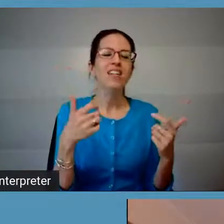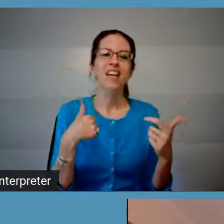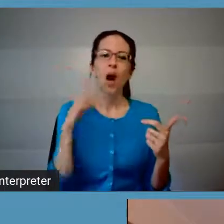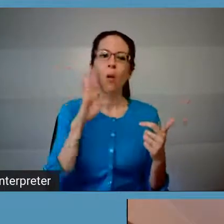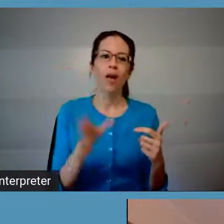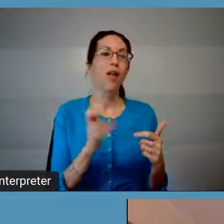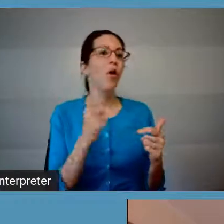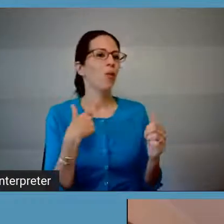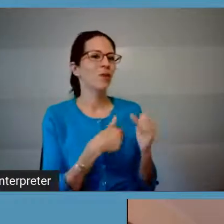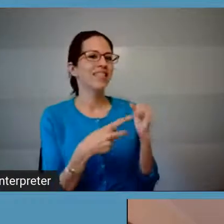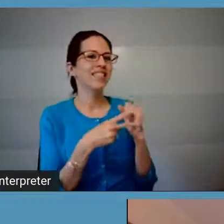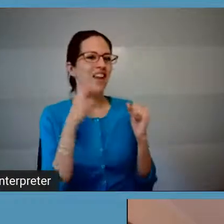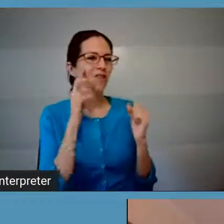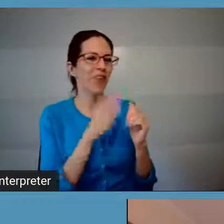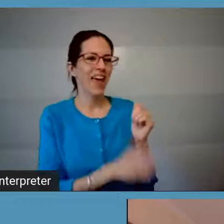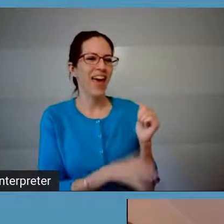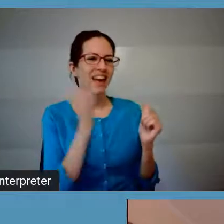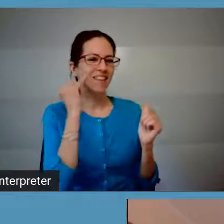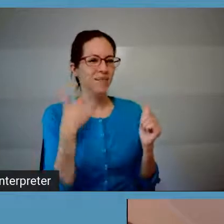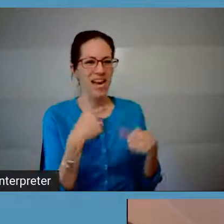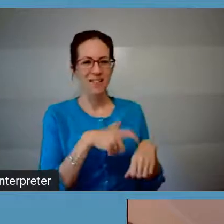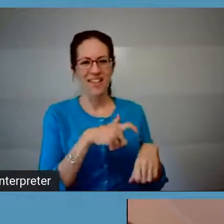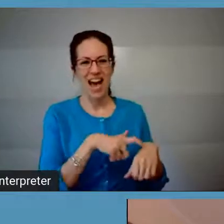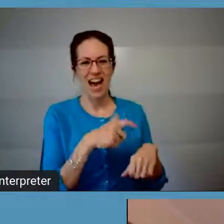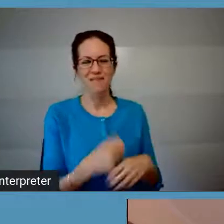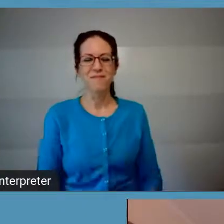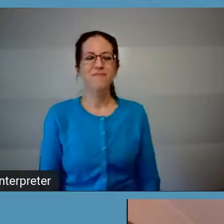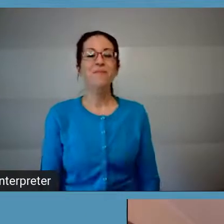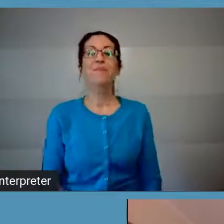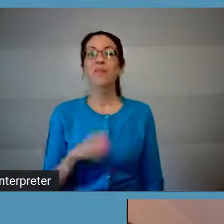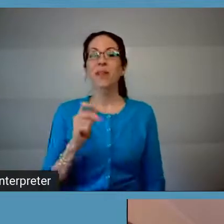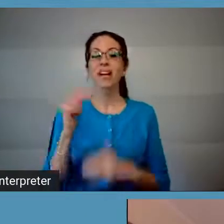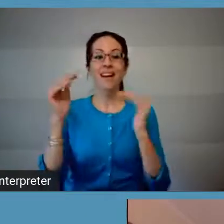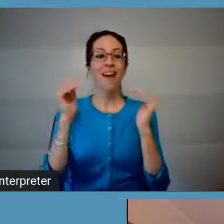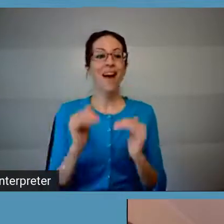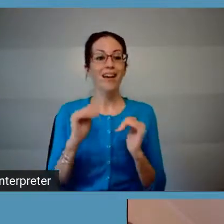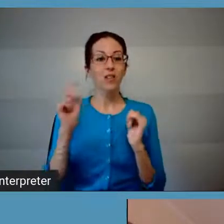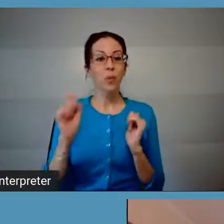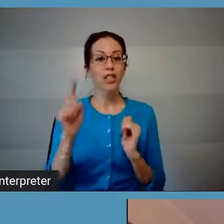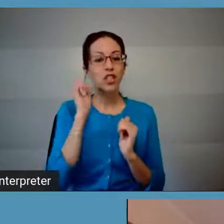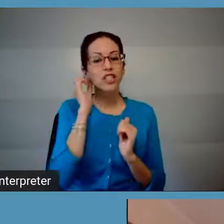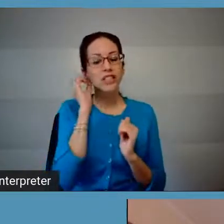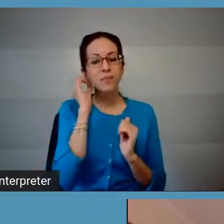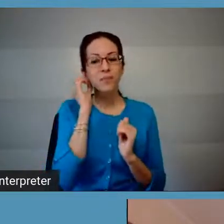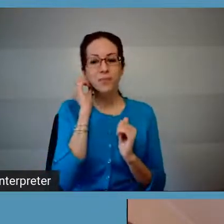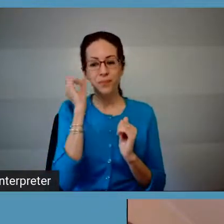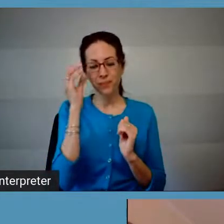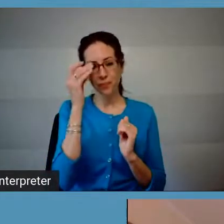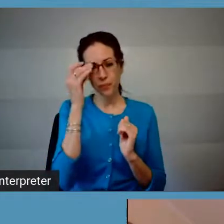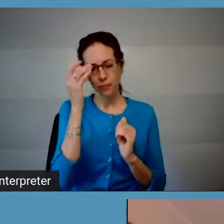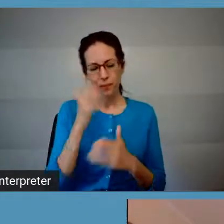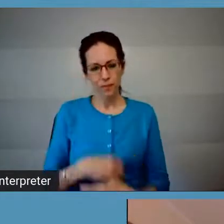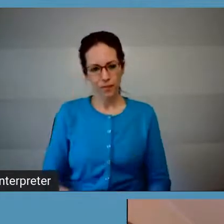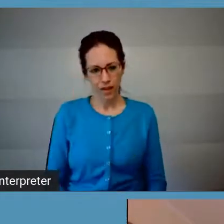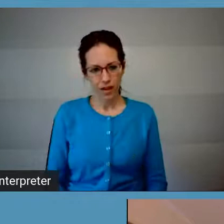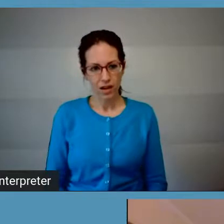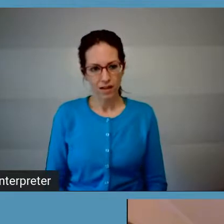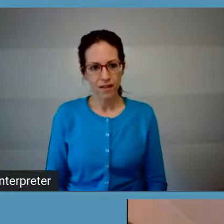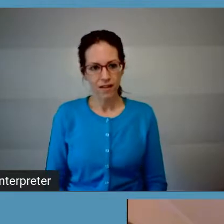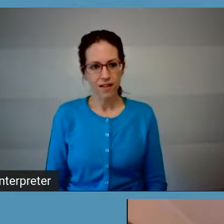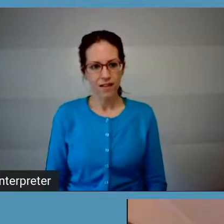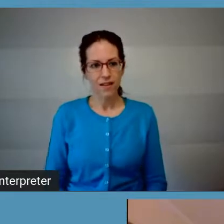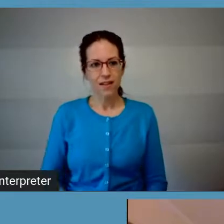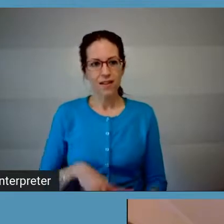if we have time. So right. Okay. All right. Next question we have is, how should I go about